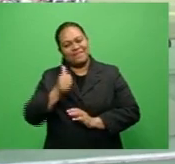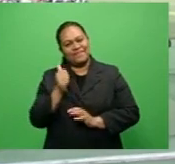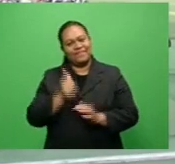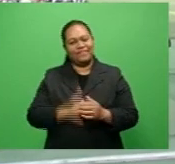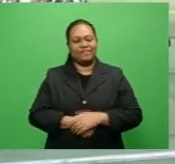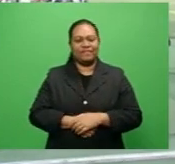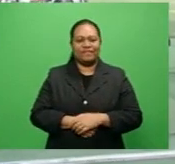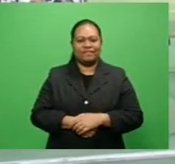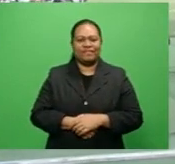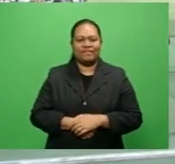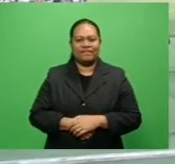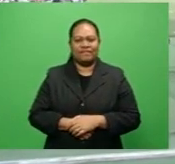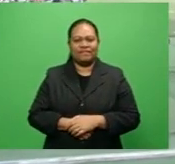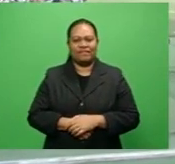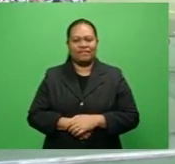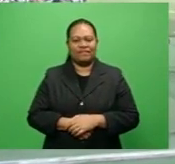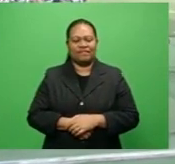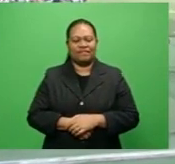to